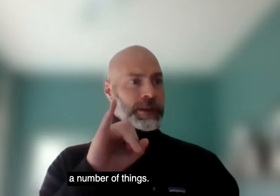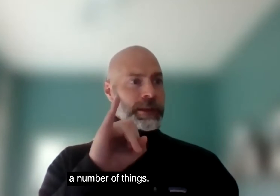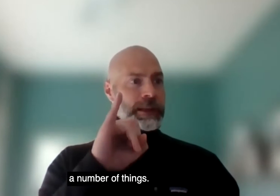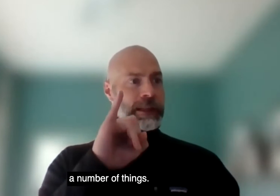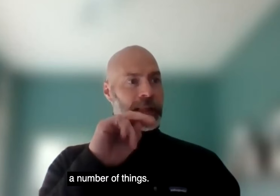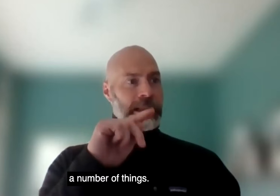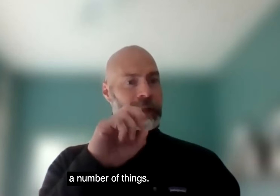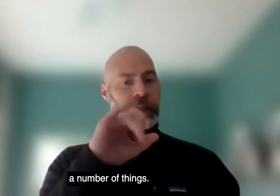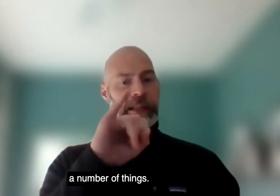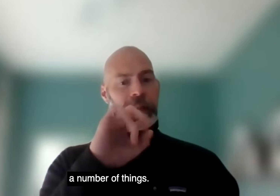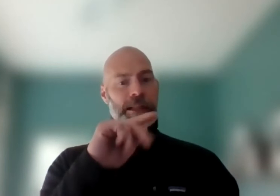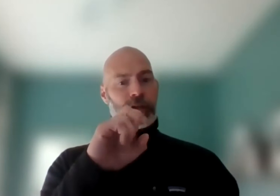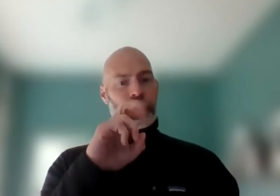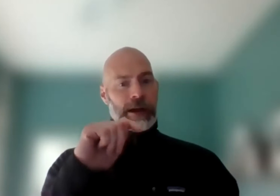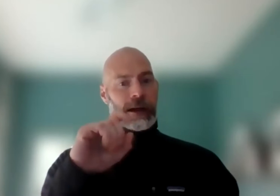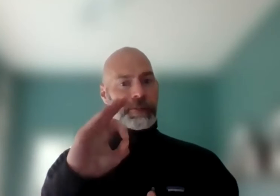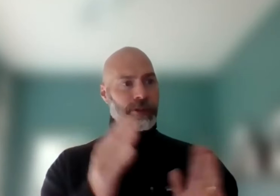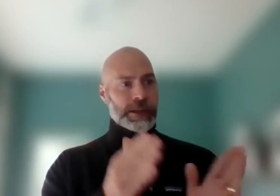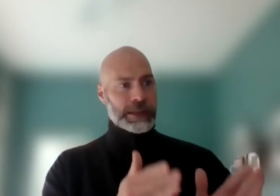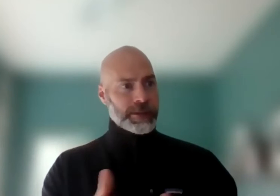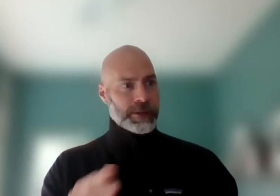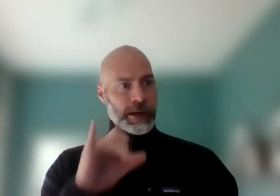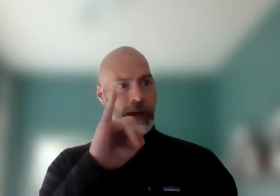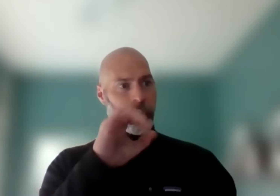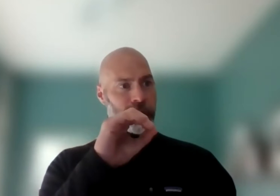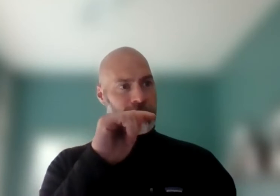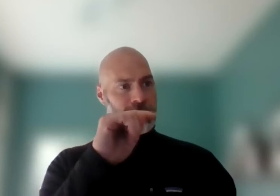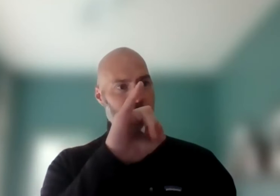a number of things.